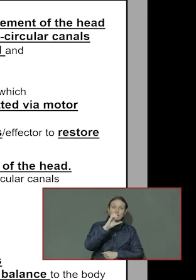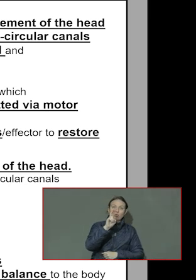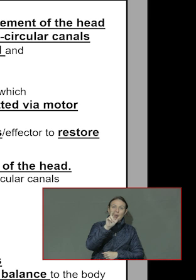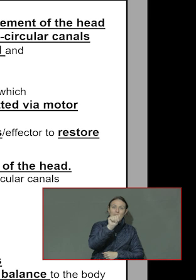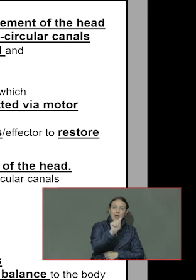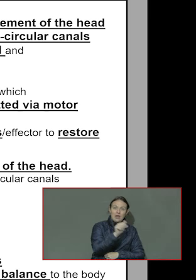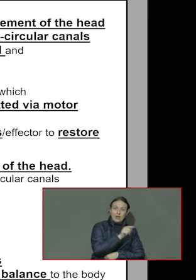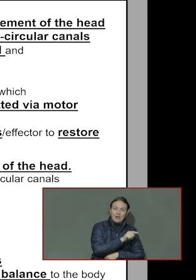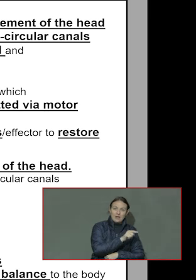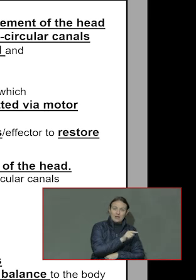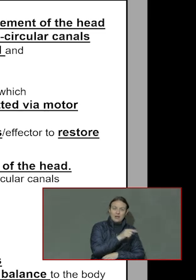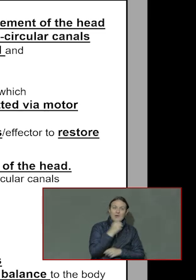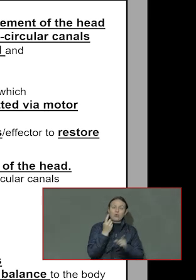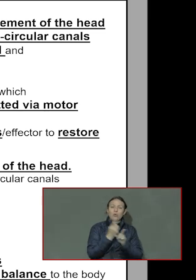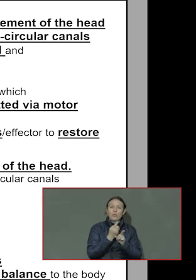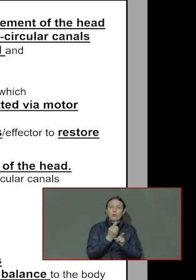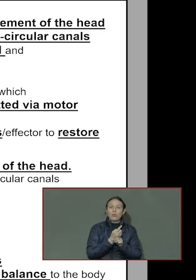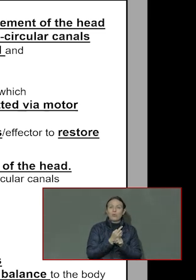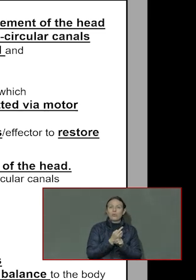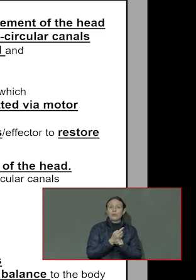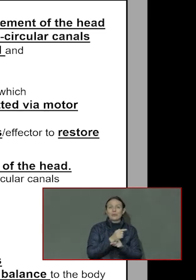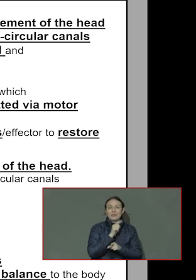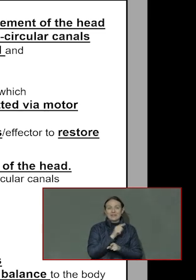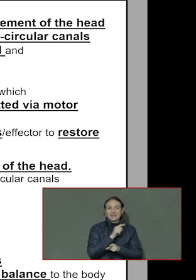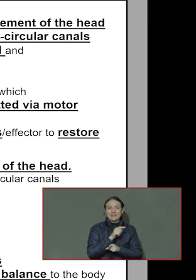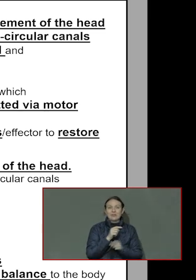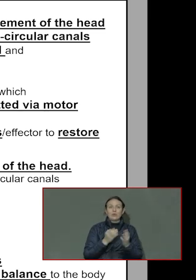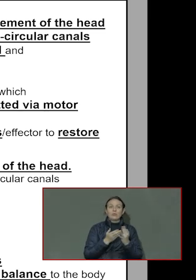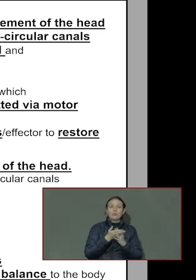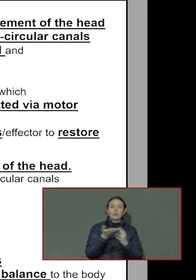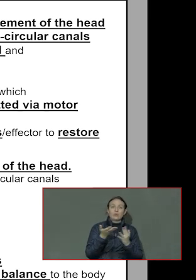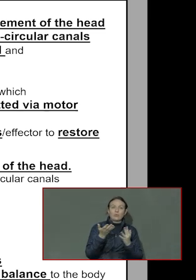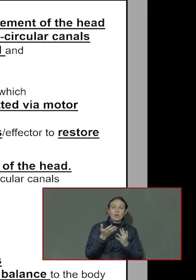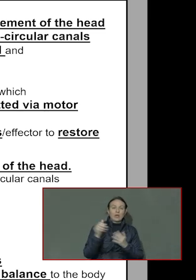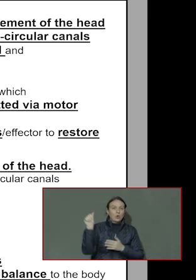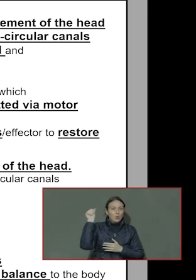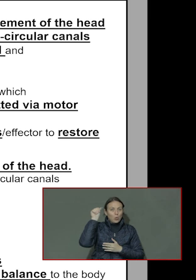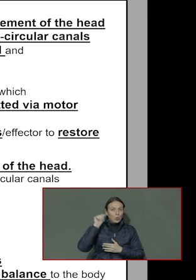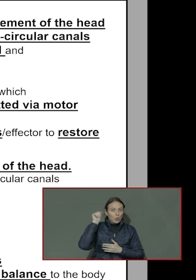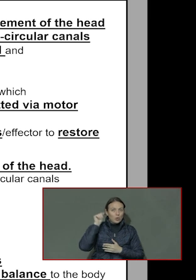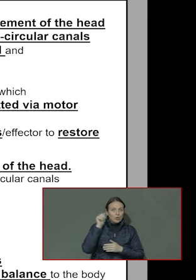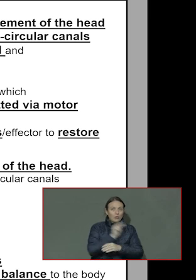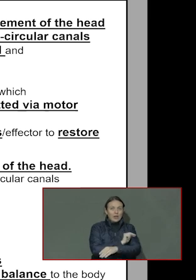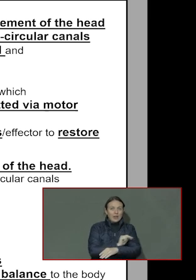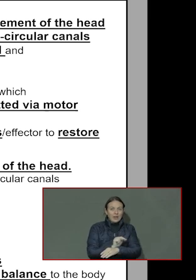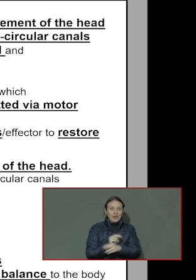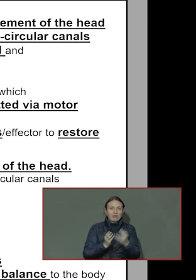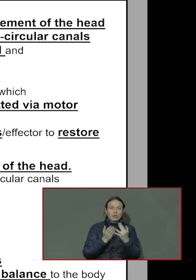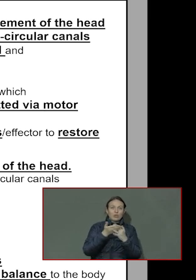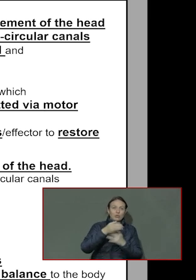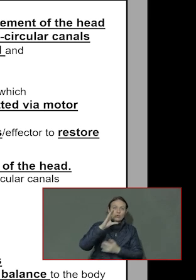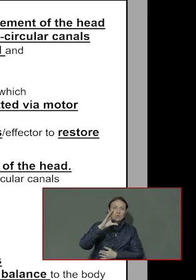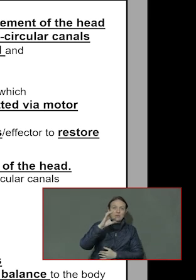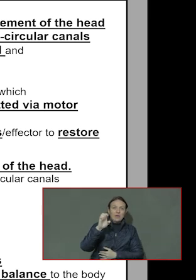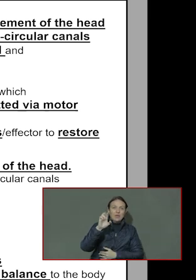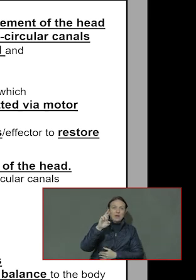to be always, of course, through the auditory nerve to the cerebellum. Make sure you're going to say that the